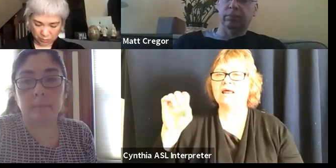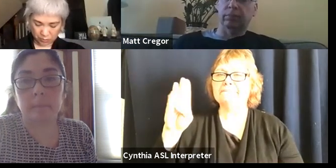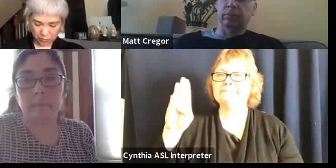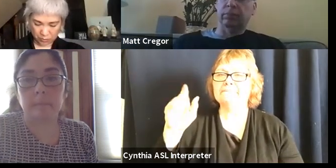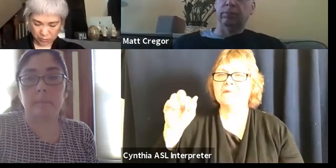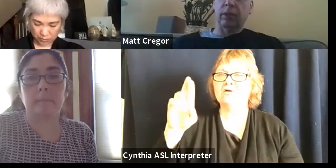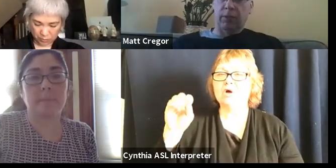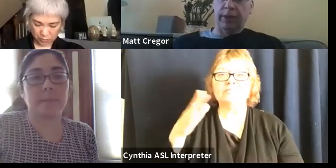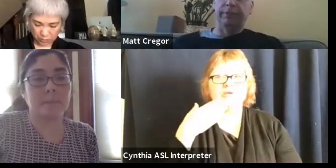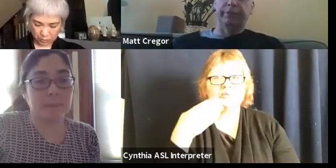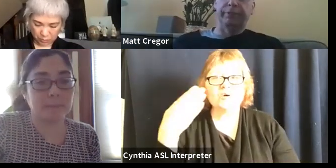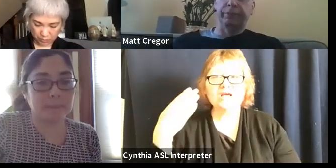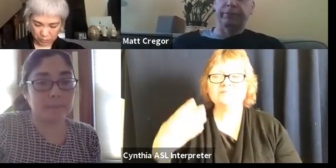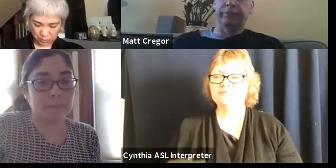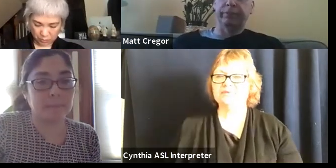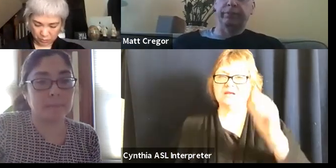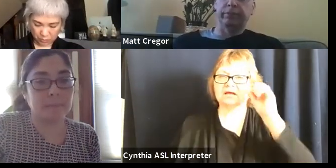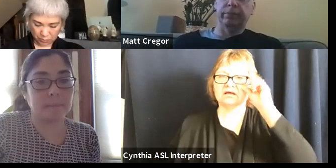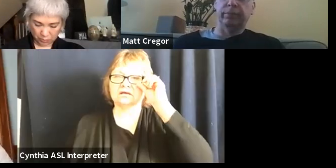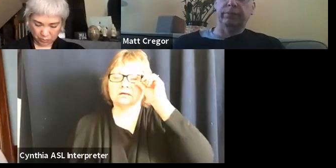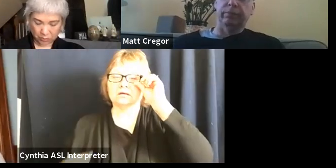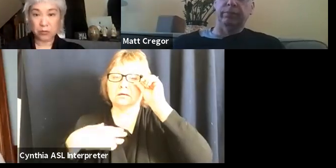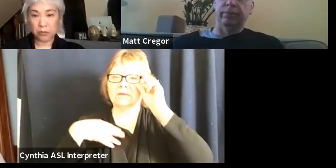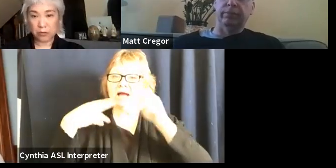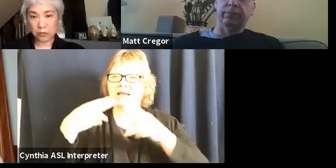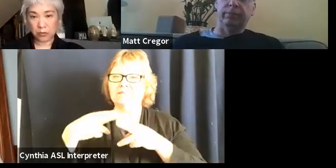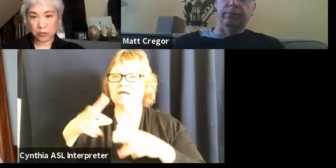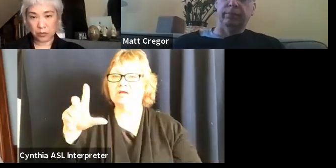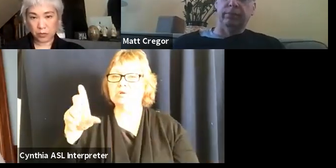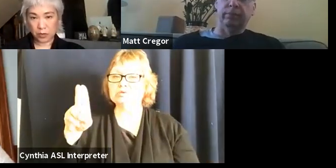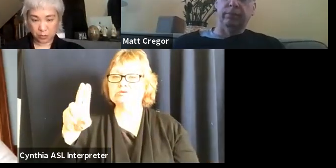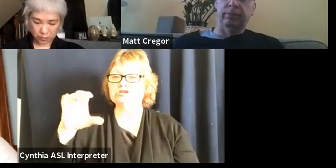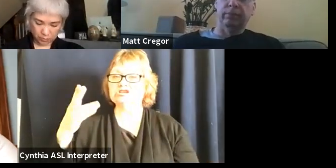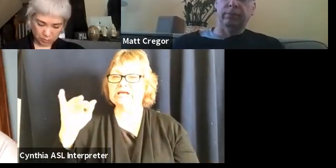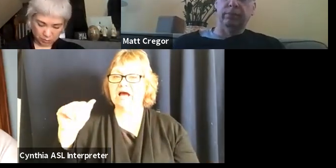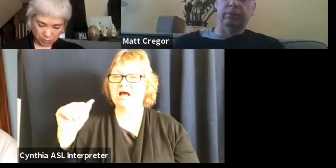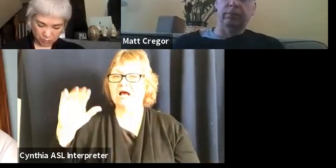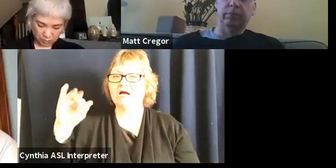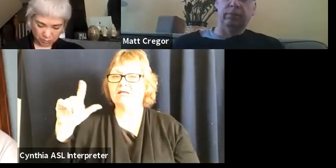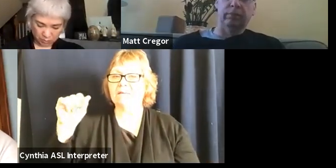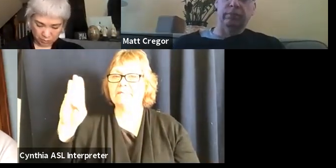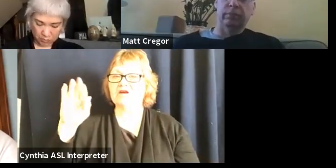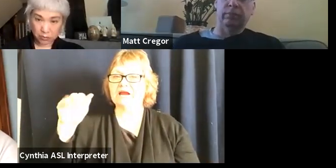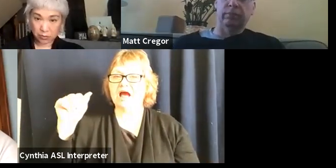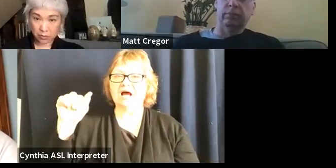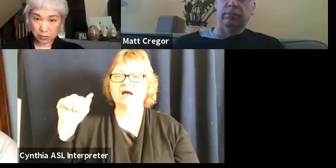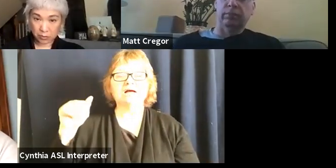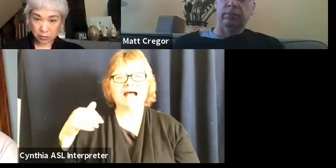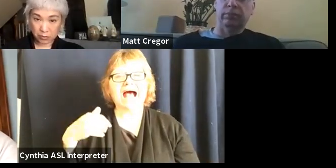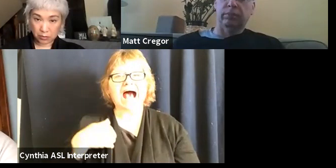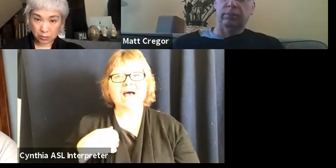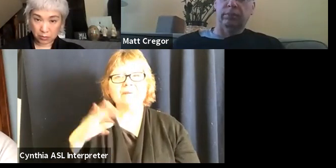Good morning. My name is Lucia Colombaro. I am a BLS alumna from the class of